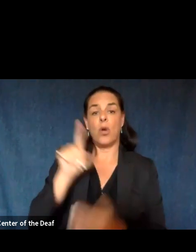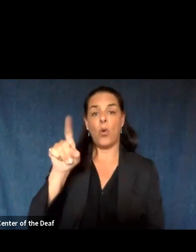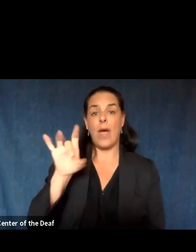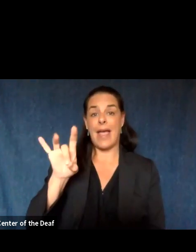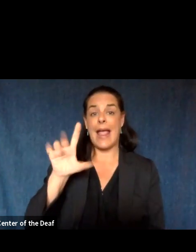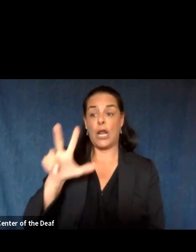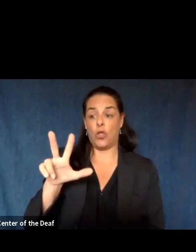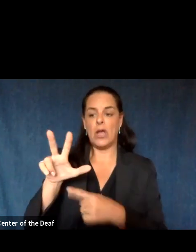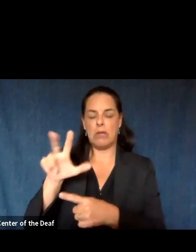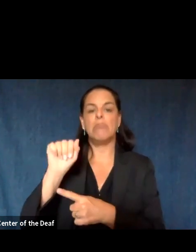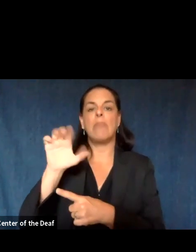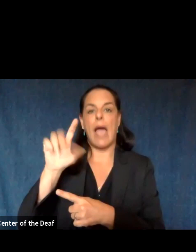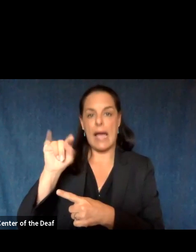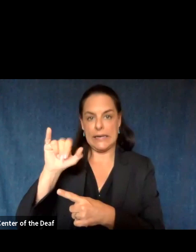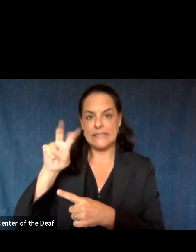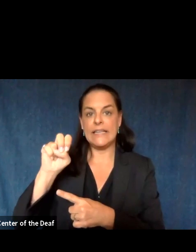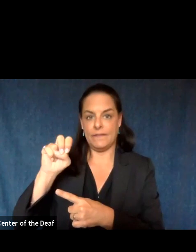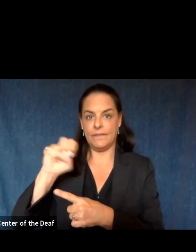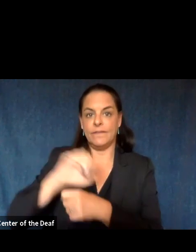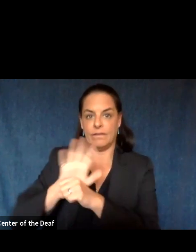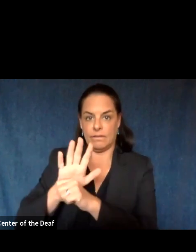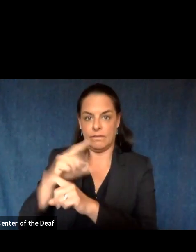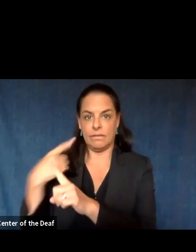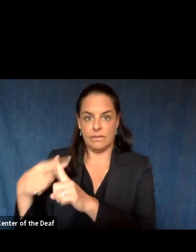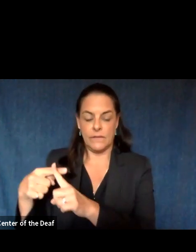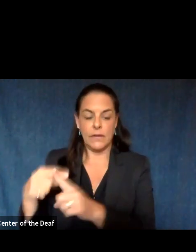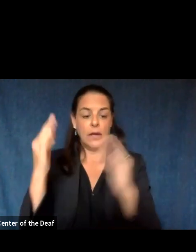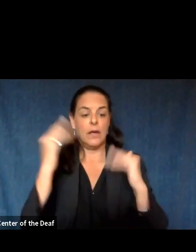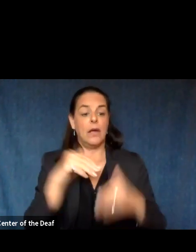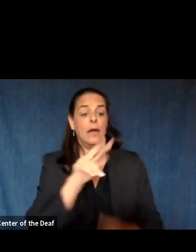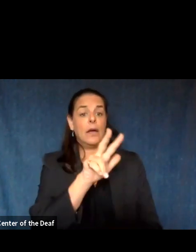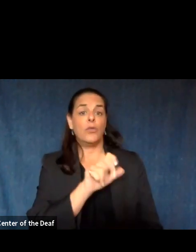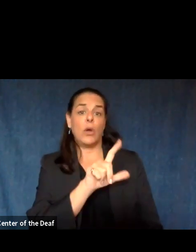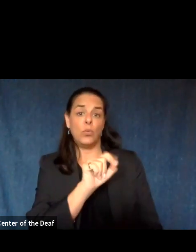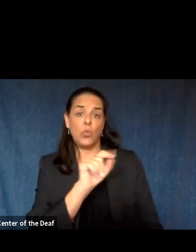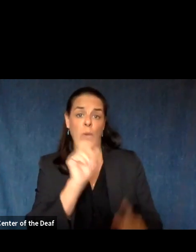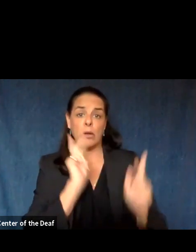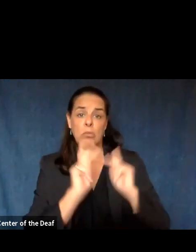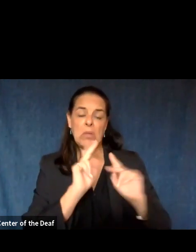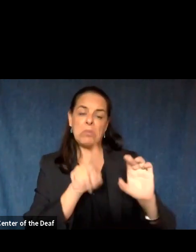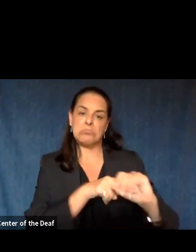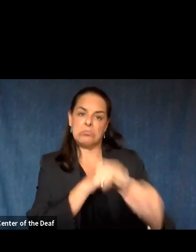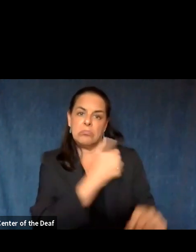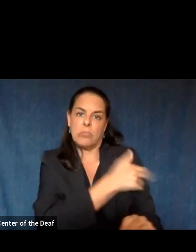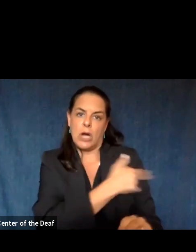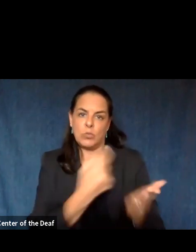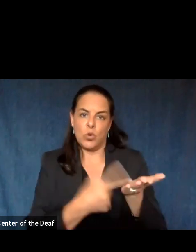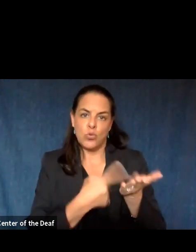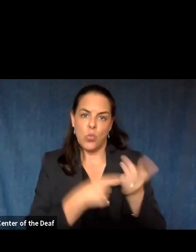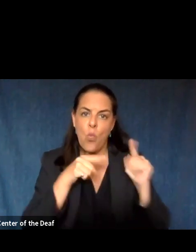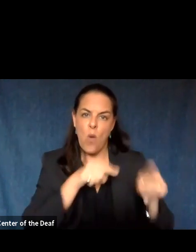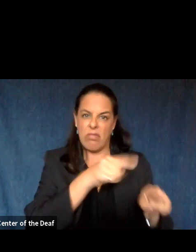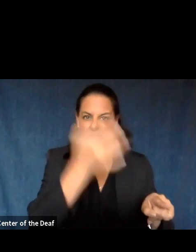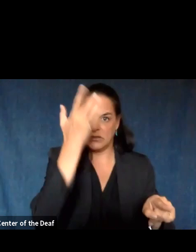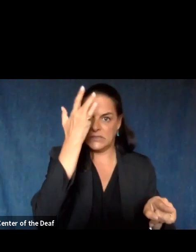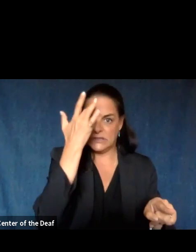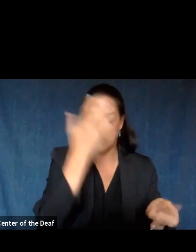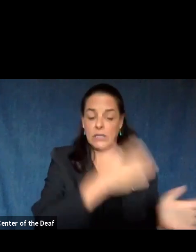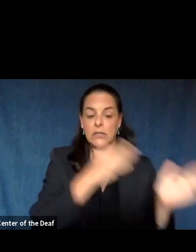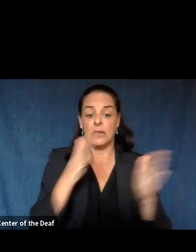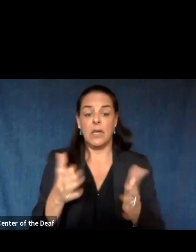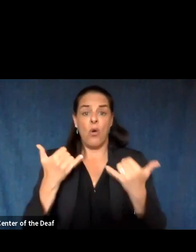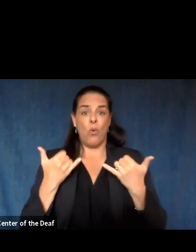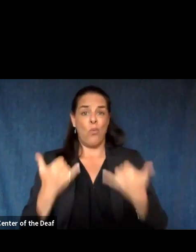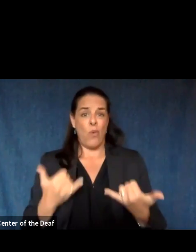2,183 active cases. 320 individuals have been hospitalized at some point in their illness, and 34 Knox